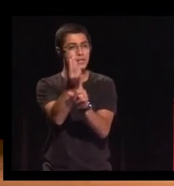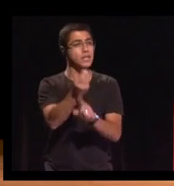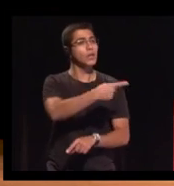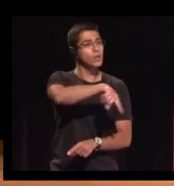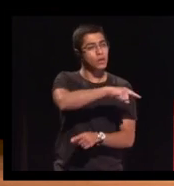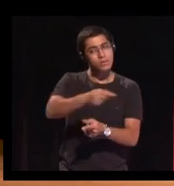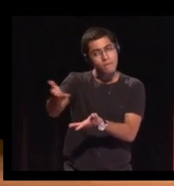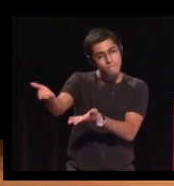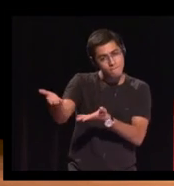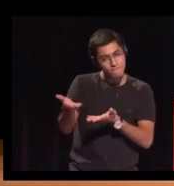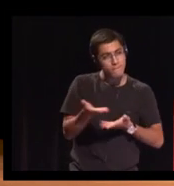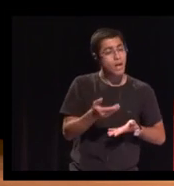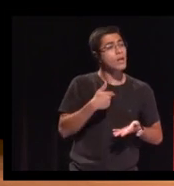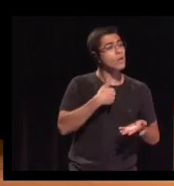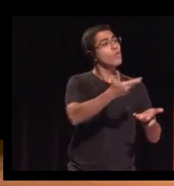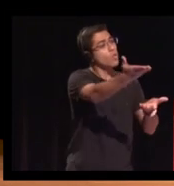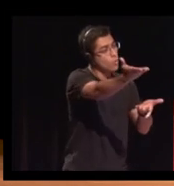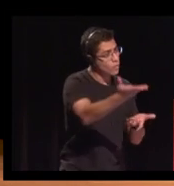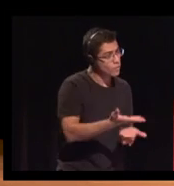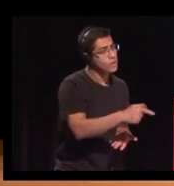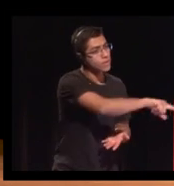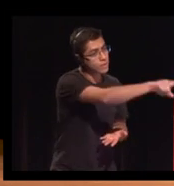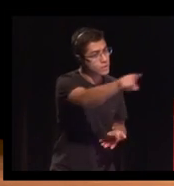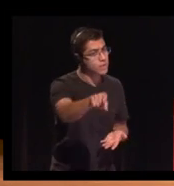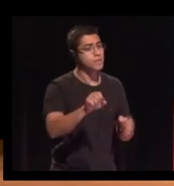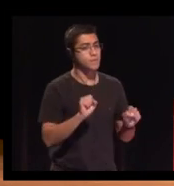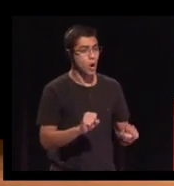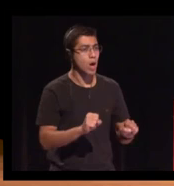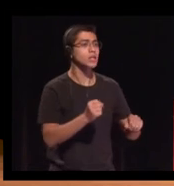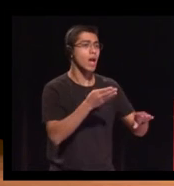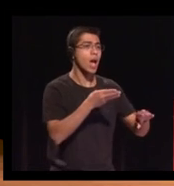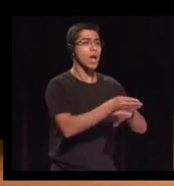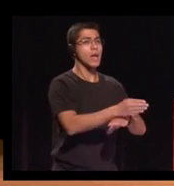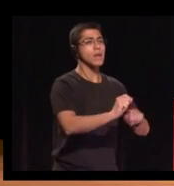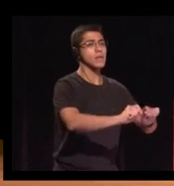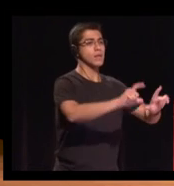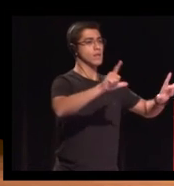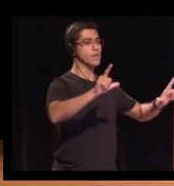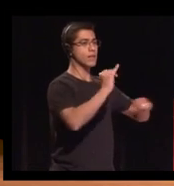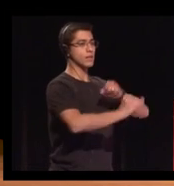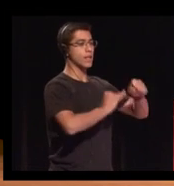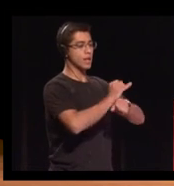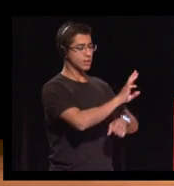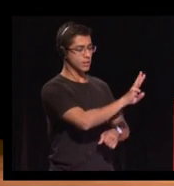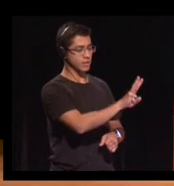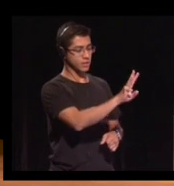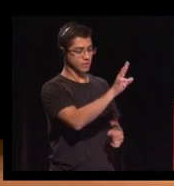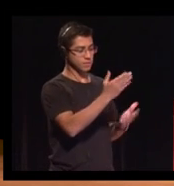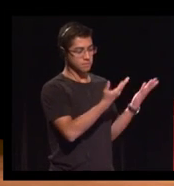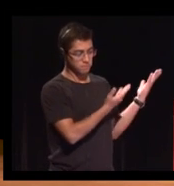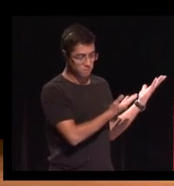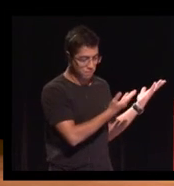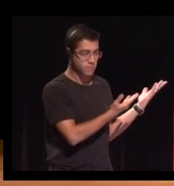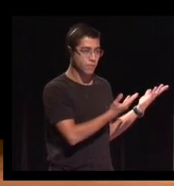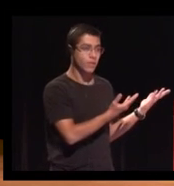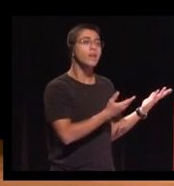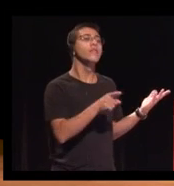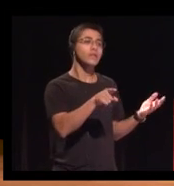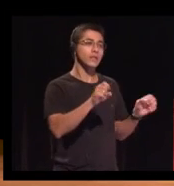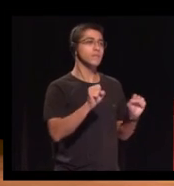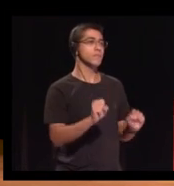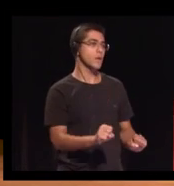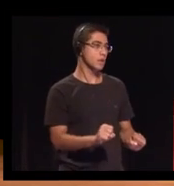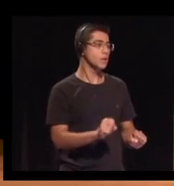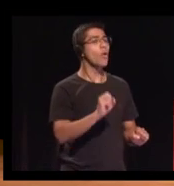visit our website, thoughtworksarts.io, subscribe to our newsletter, or connect with us on our social network to learn more about